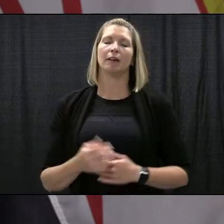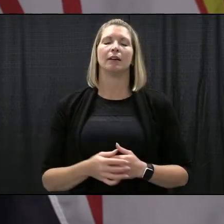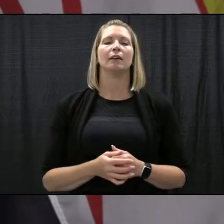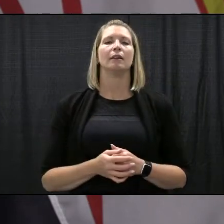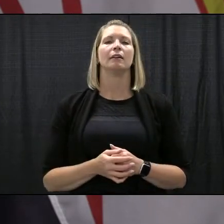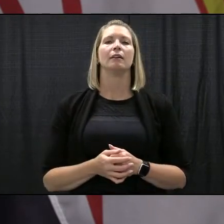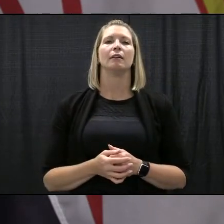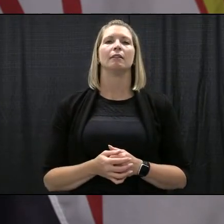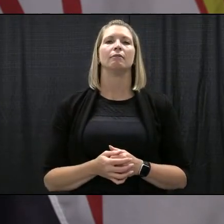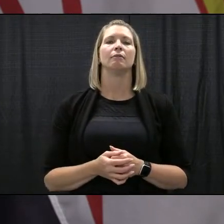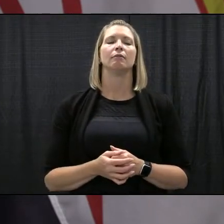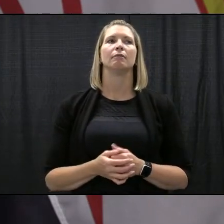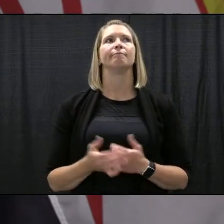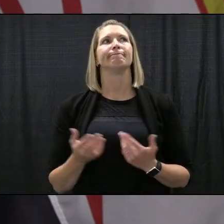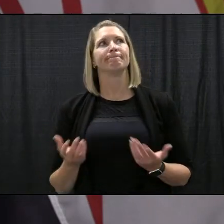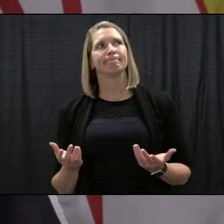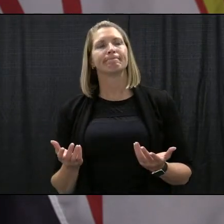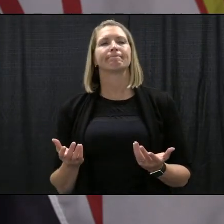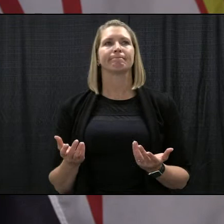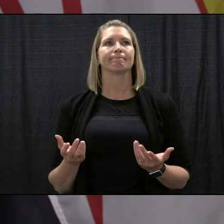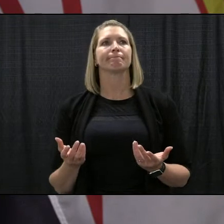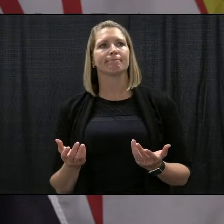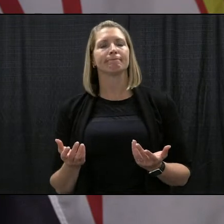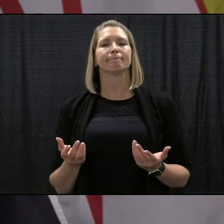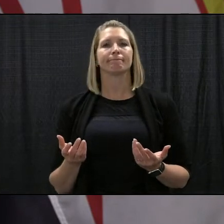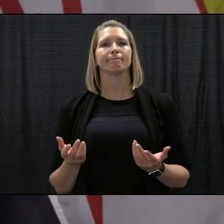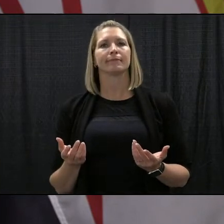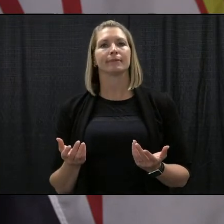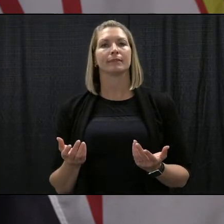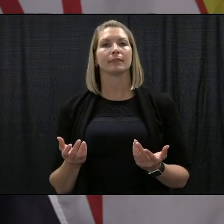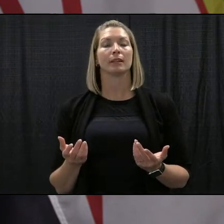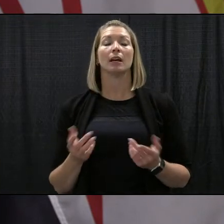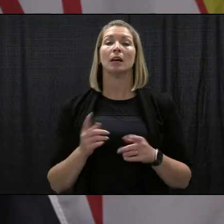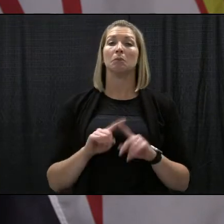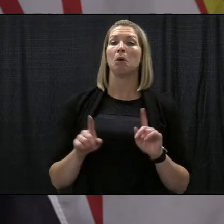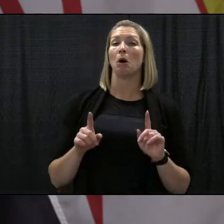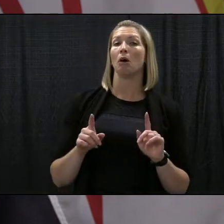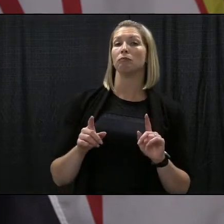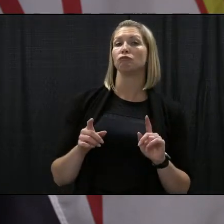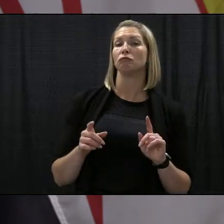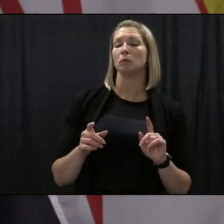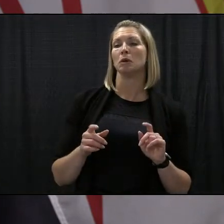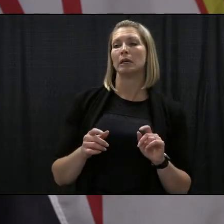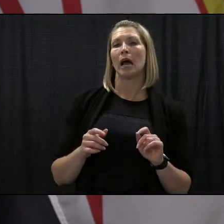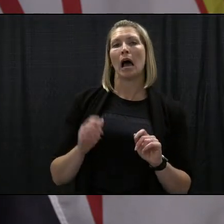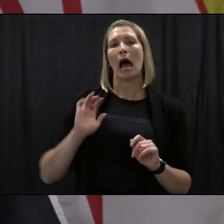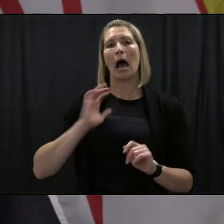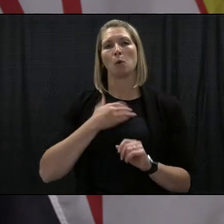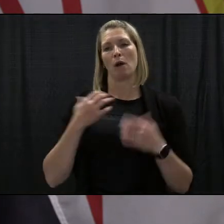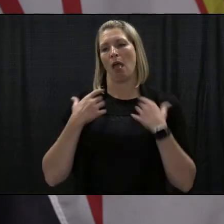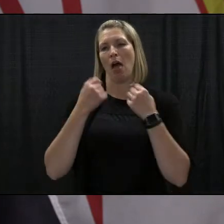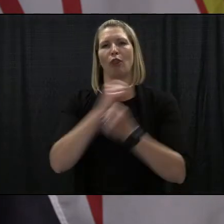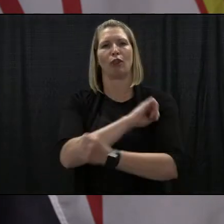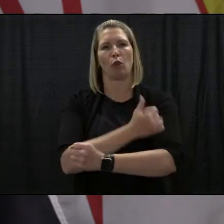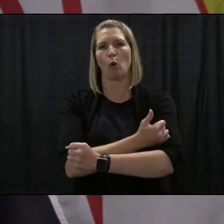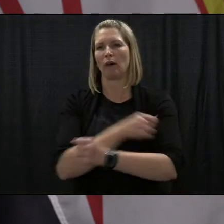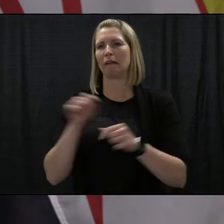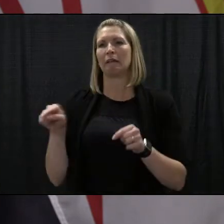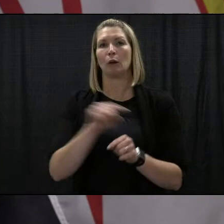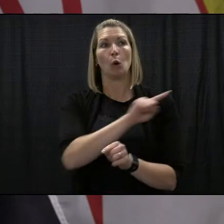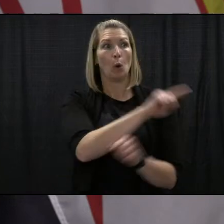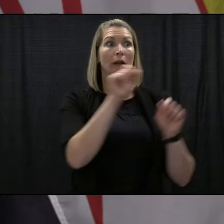there is some room. I think there's capacity within the regional health authorities, but at the moment we're trying to let the science lead the